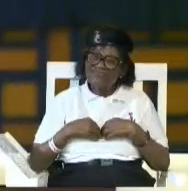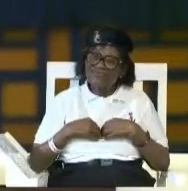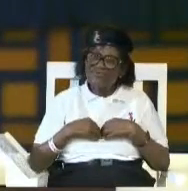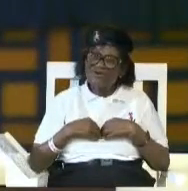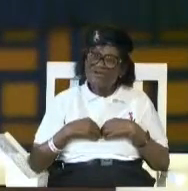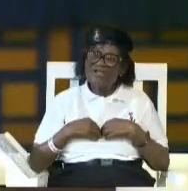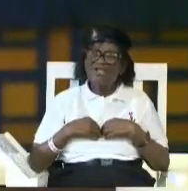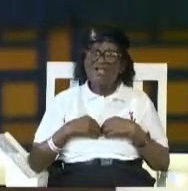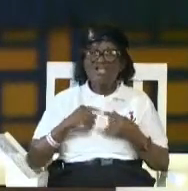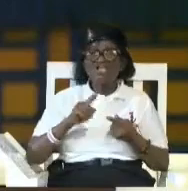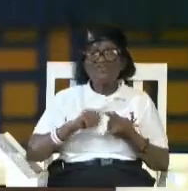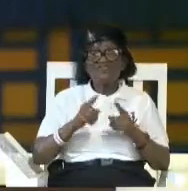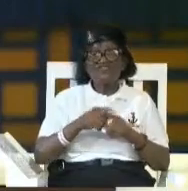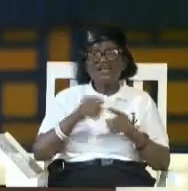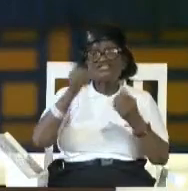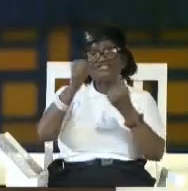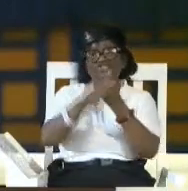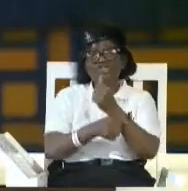intimacy with God